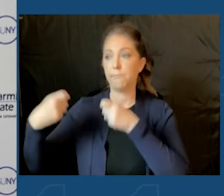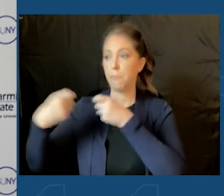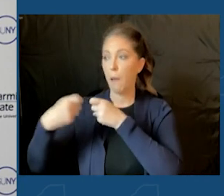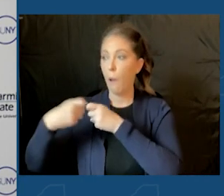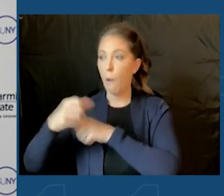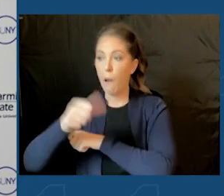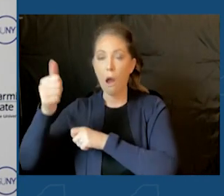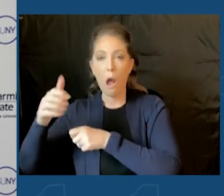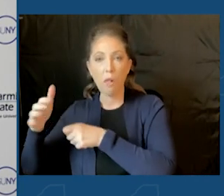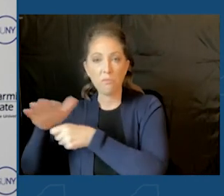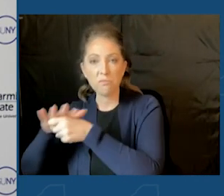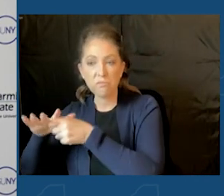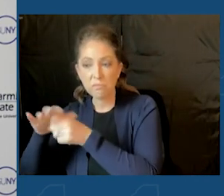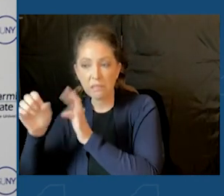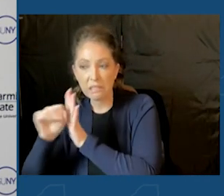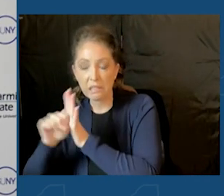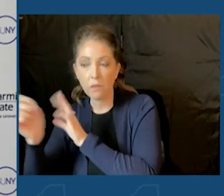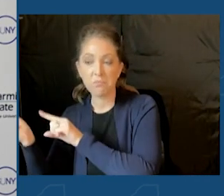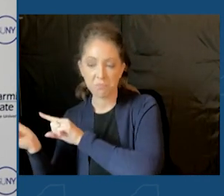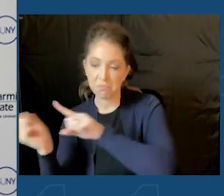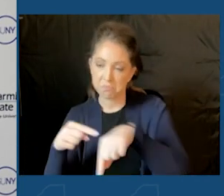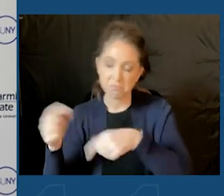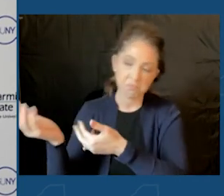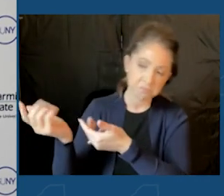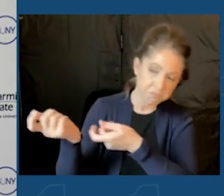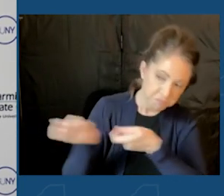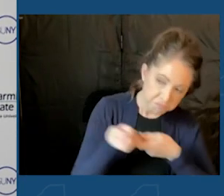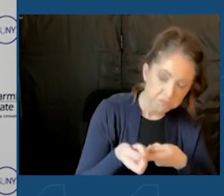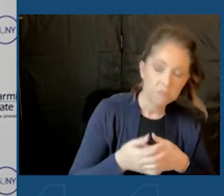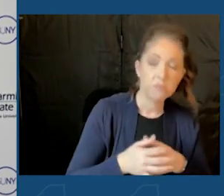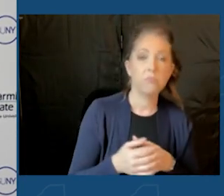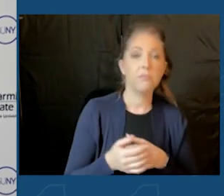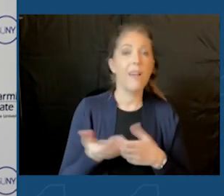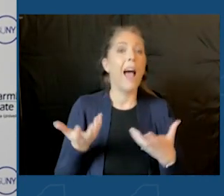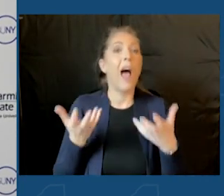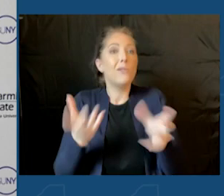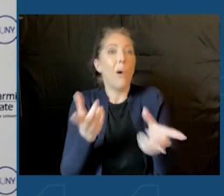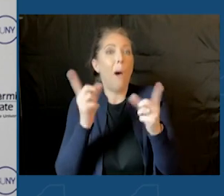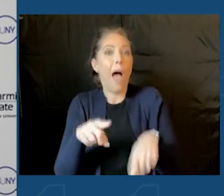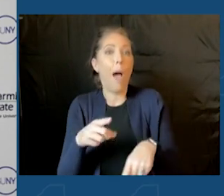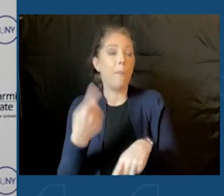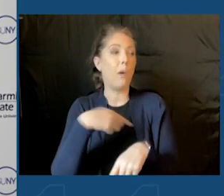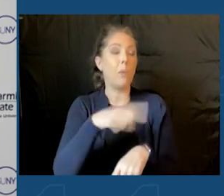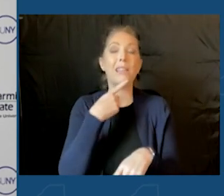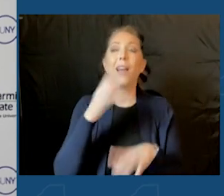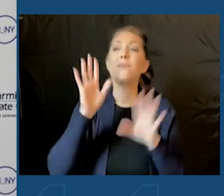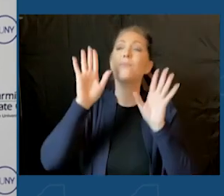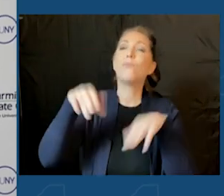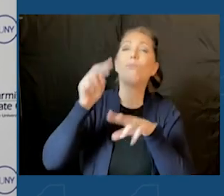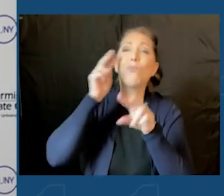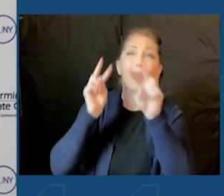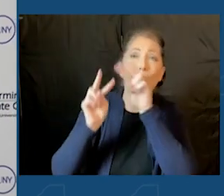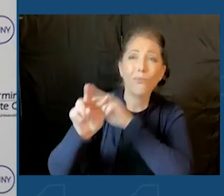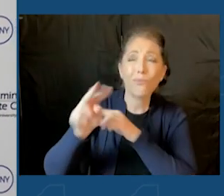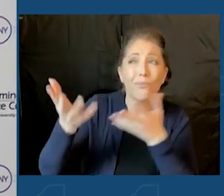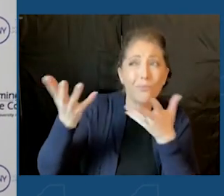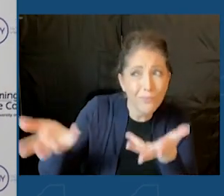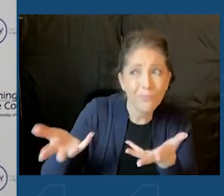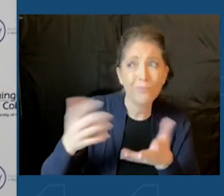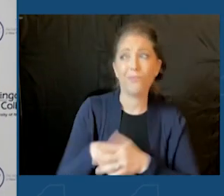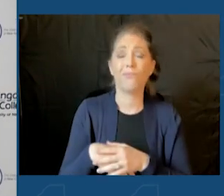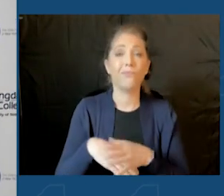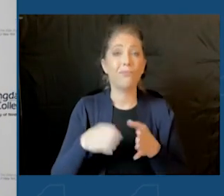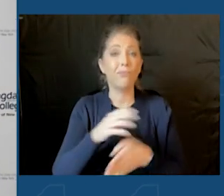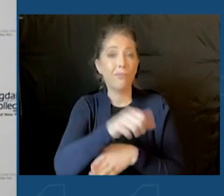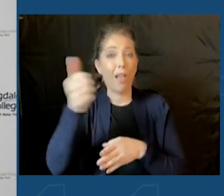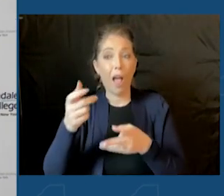a situation where I say, we saw this coming, you saw this coming, there were resources left in other parts of the state or in other states that